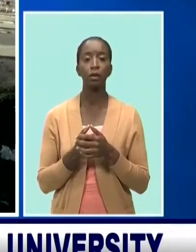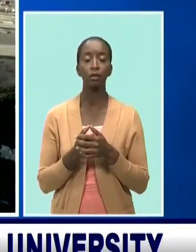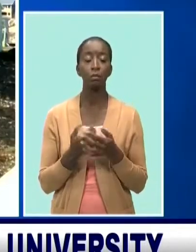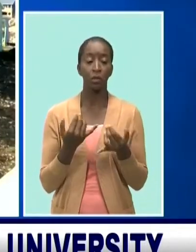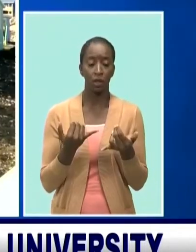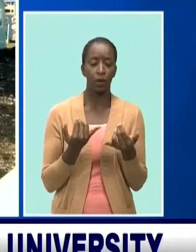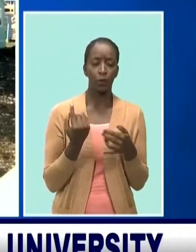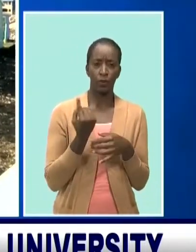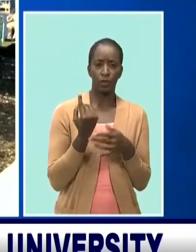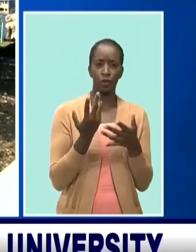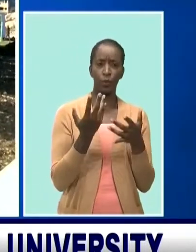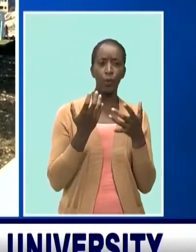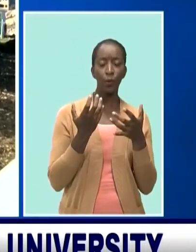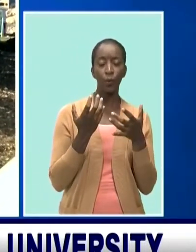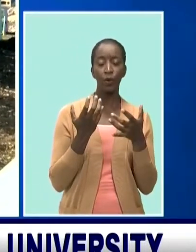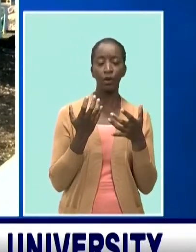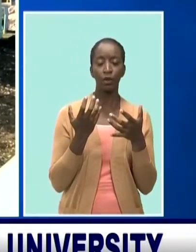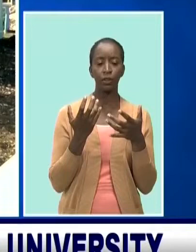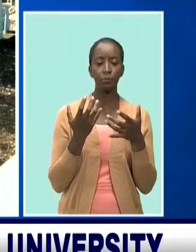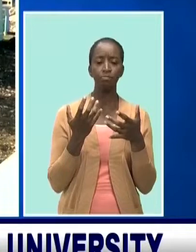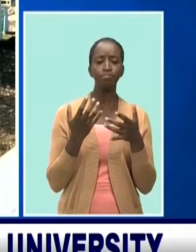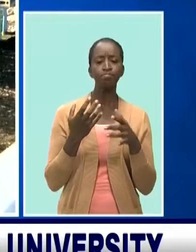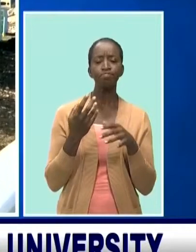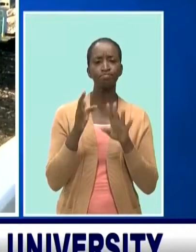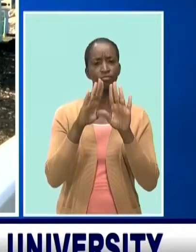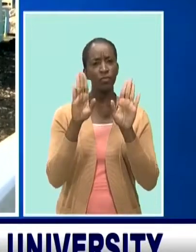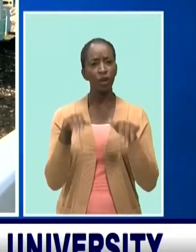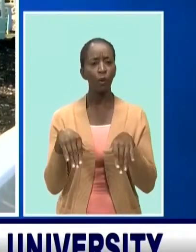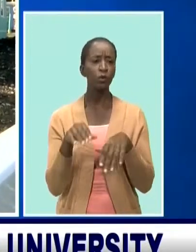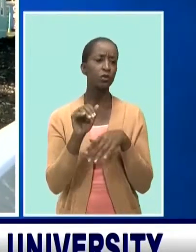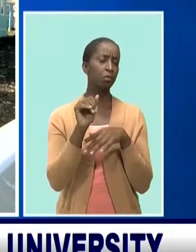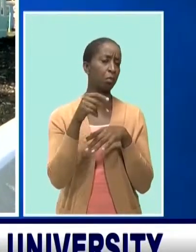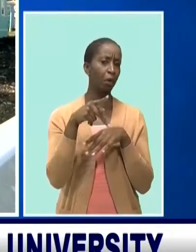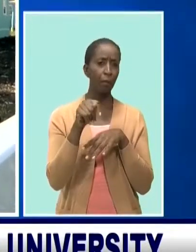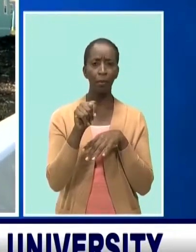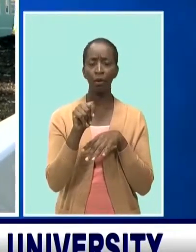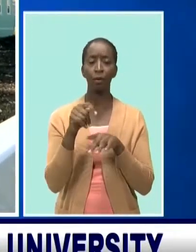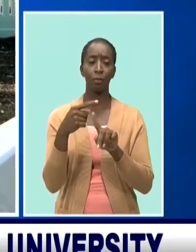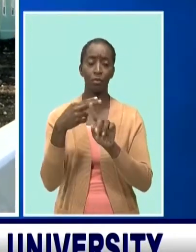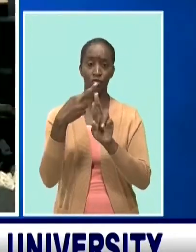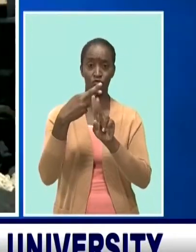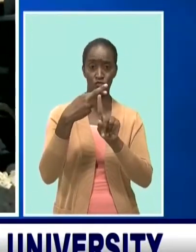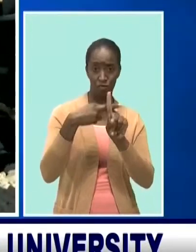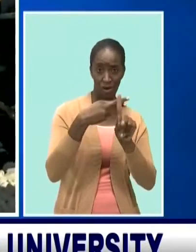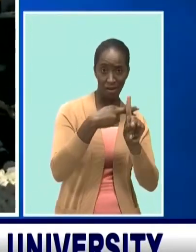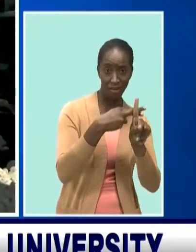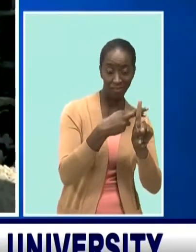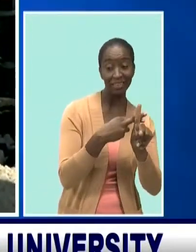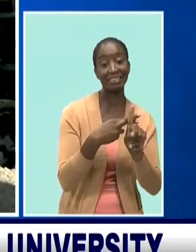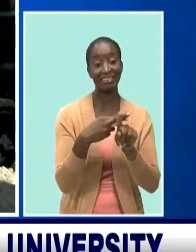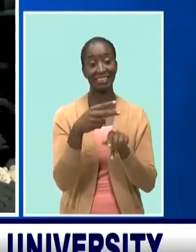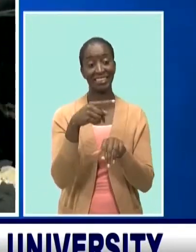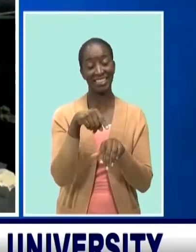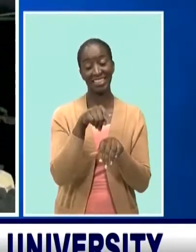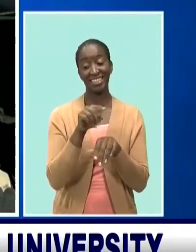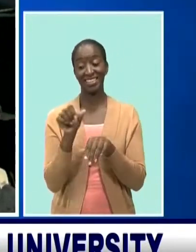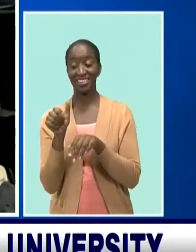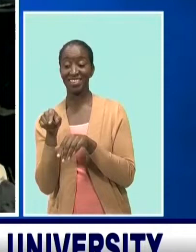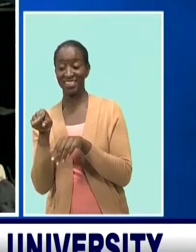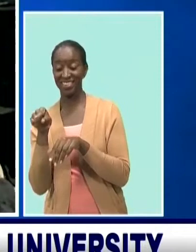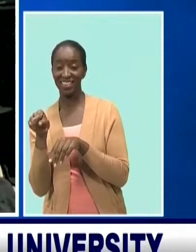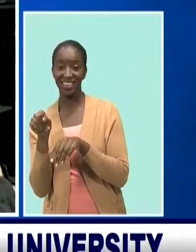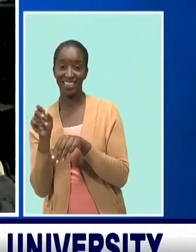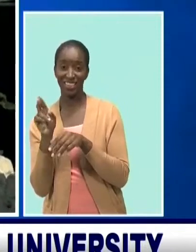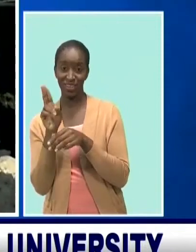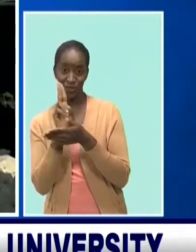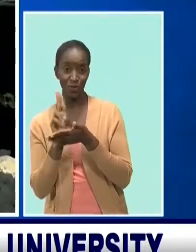property will be competing with a Ross member for the same space and may have to pay more. According to Tara Caribbean, from a purely